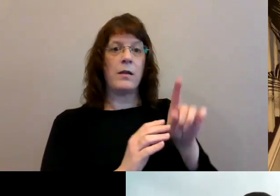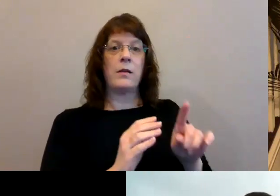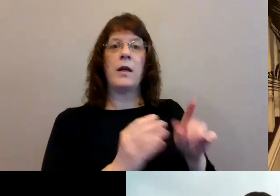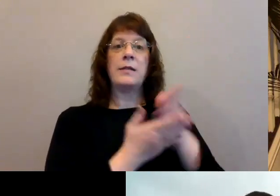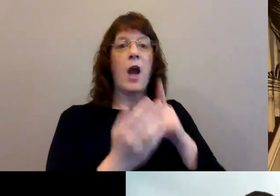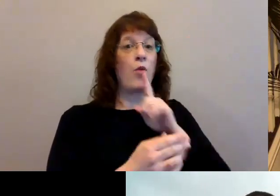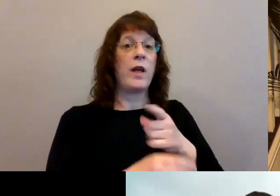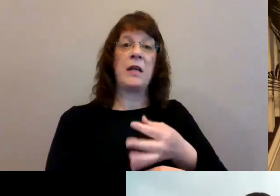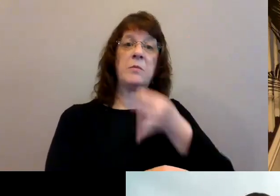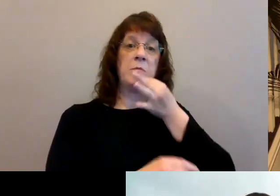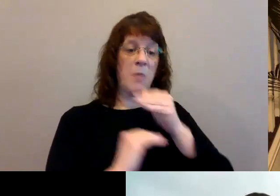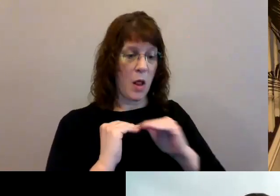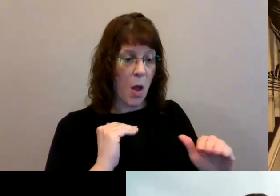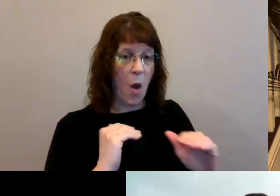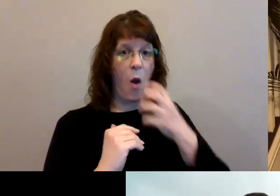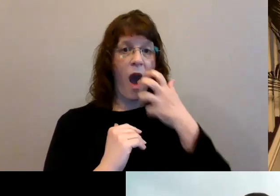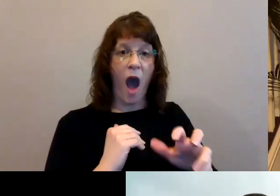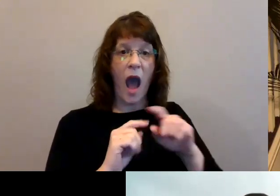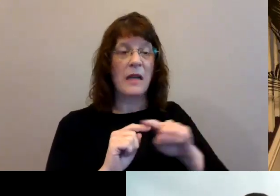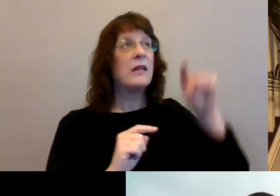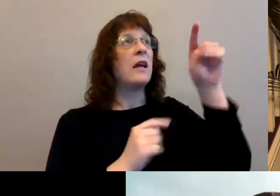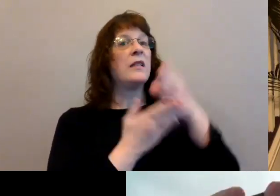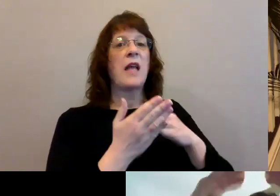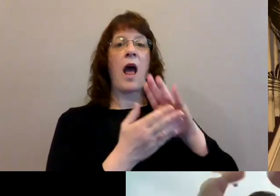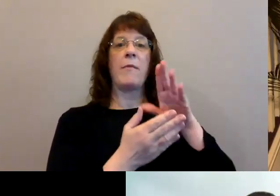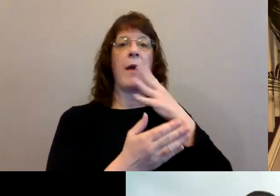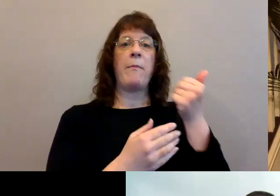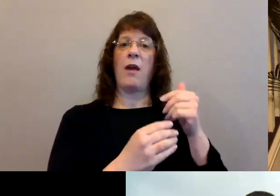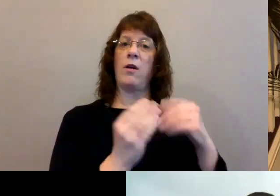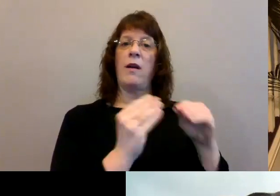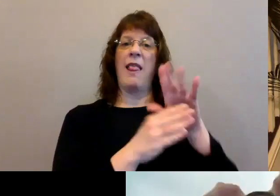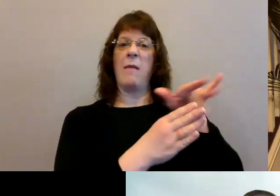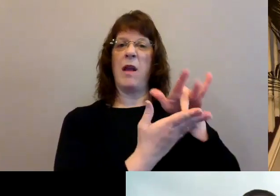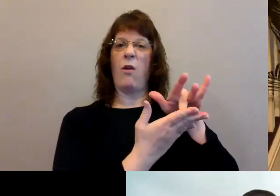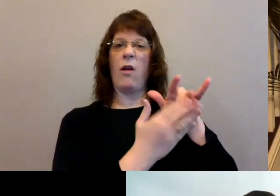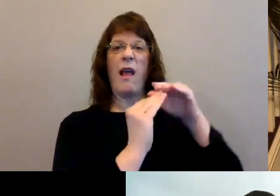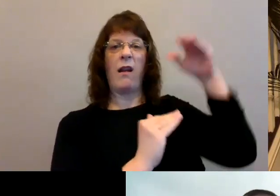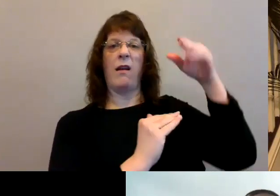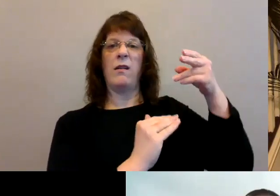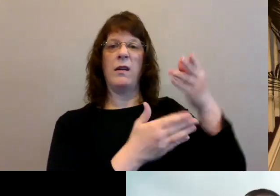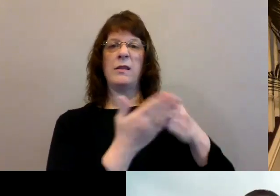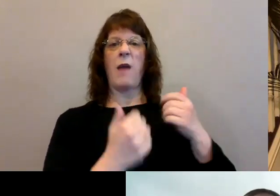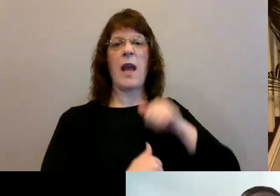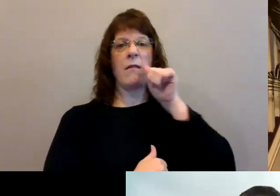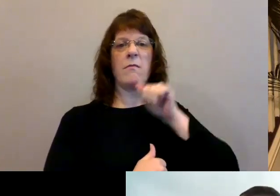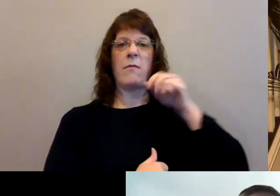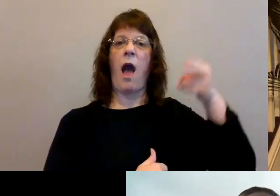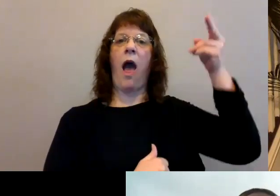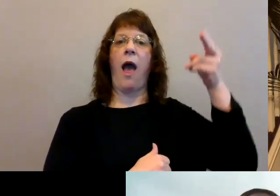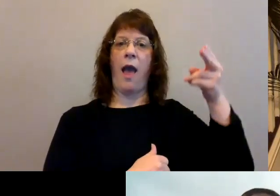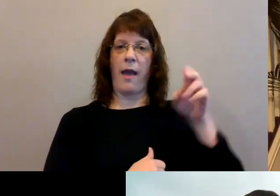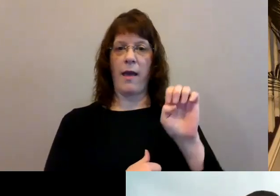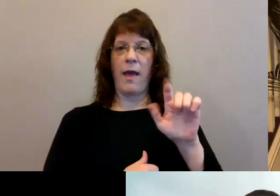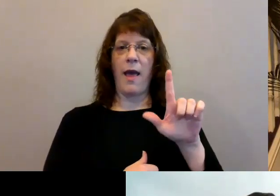the hot environment, the ones that are a bit better like in the middle, and so on. So every layer will bring in a different set